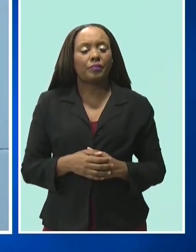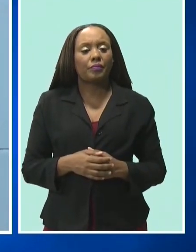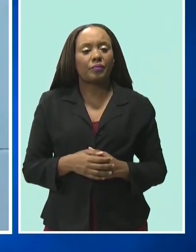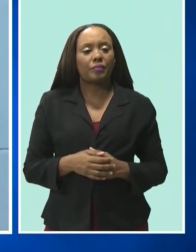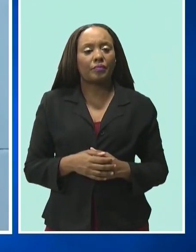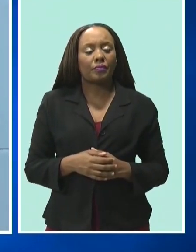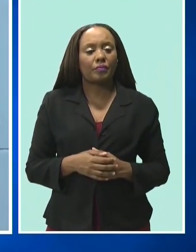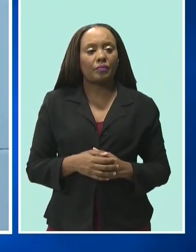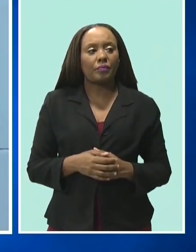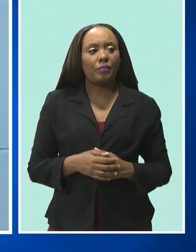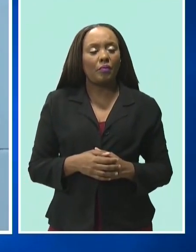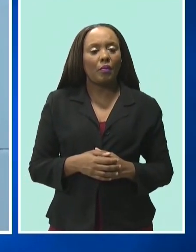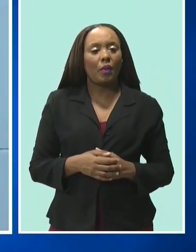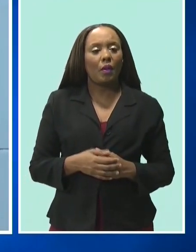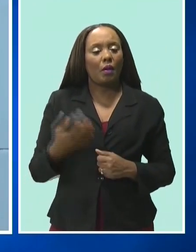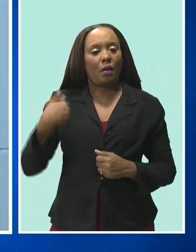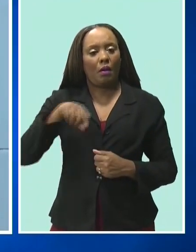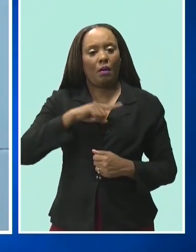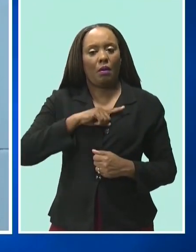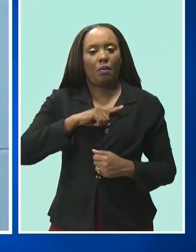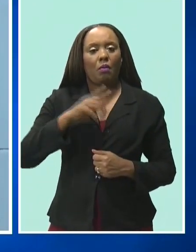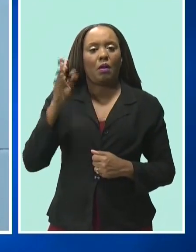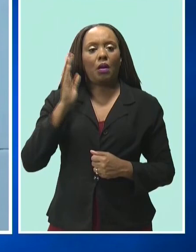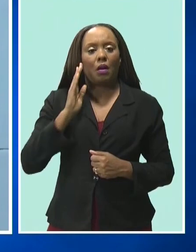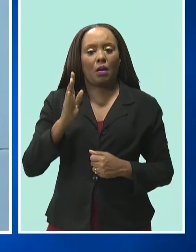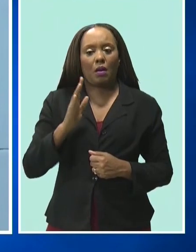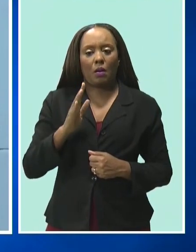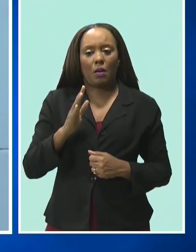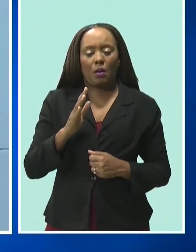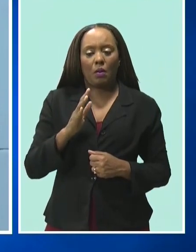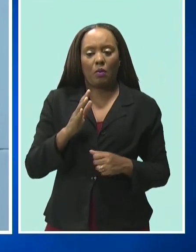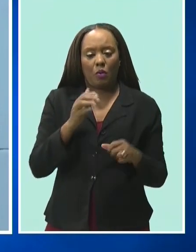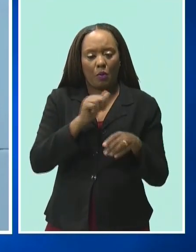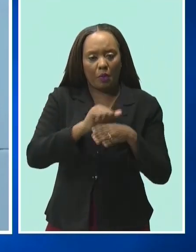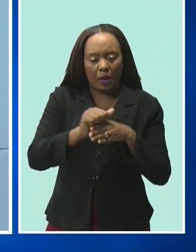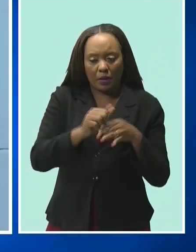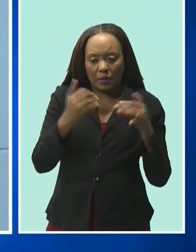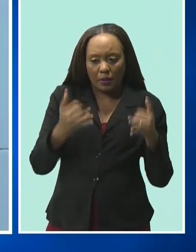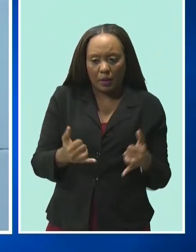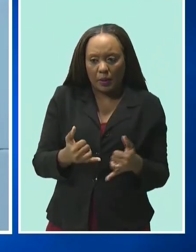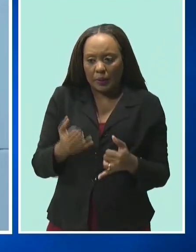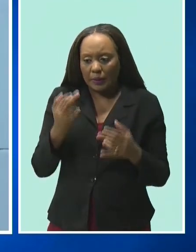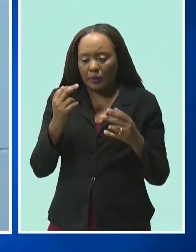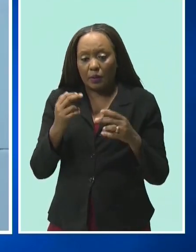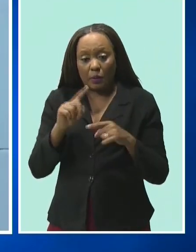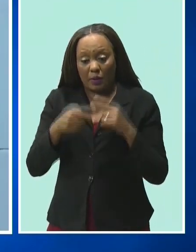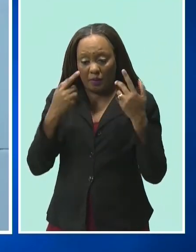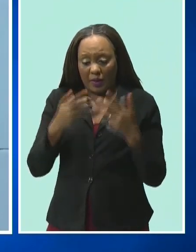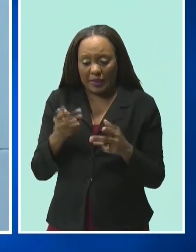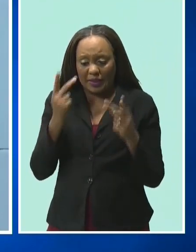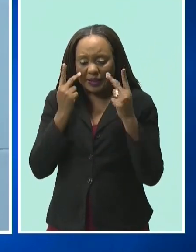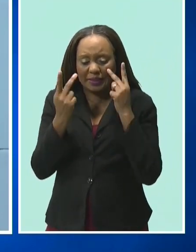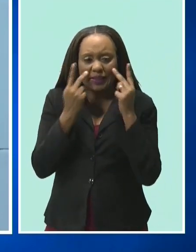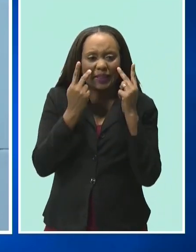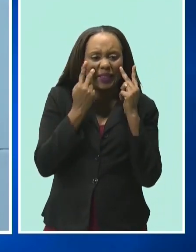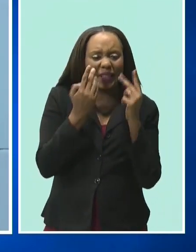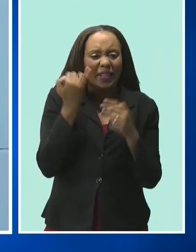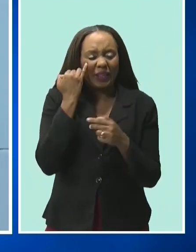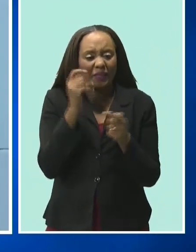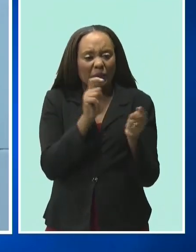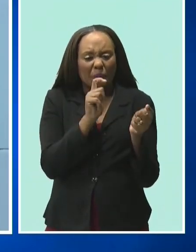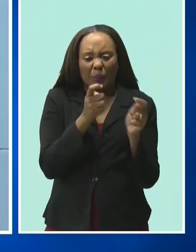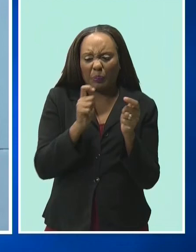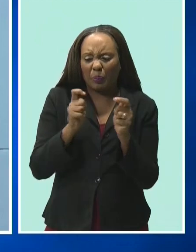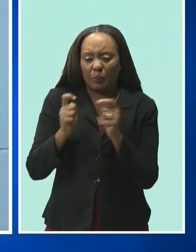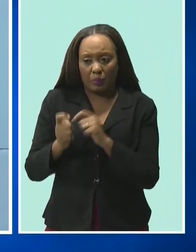will be making further adjustments to the plan because you don't really understand some of the challenges, some